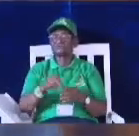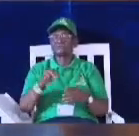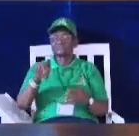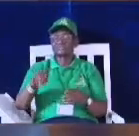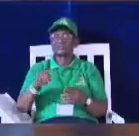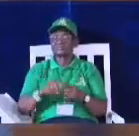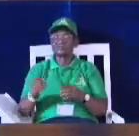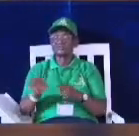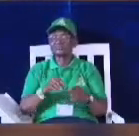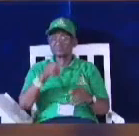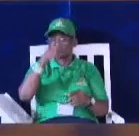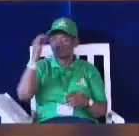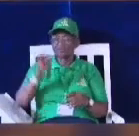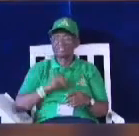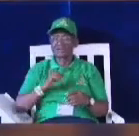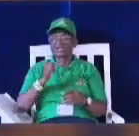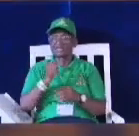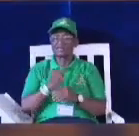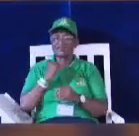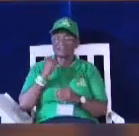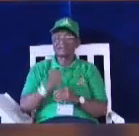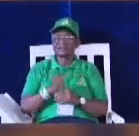Because I refuse.